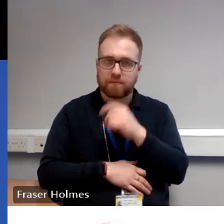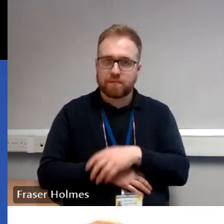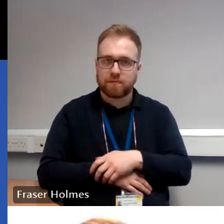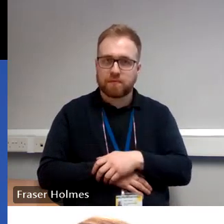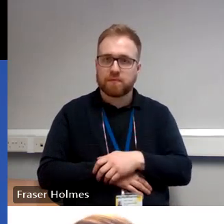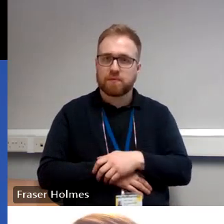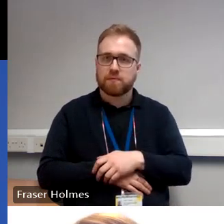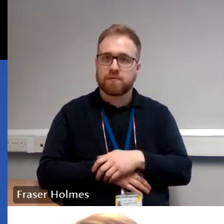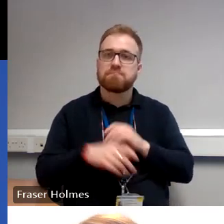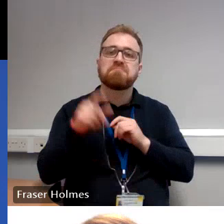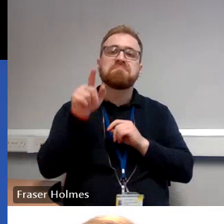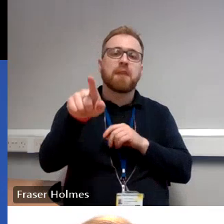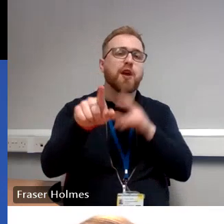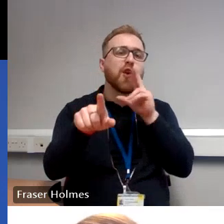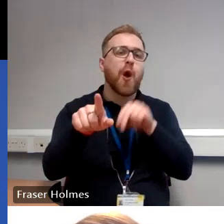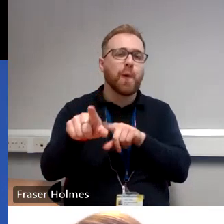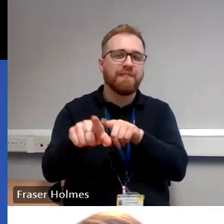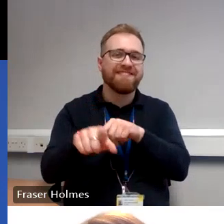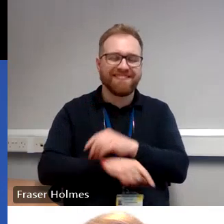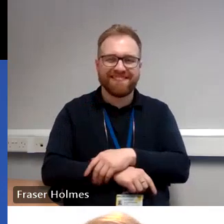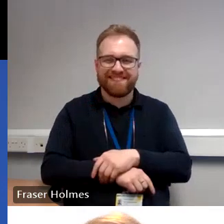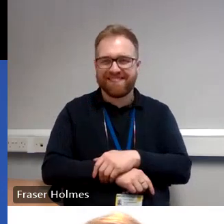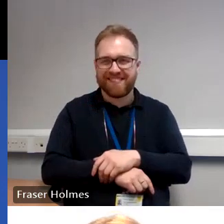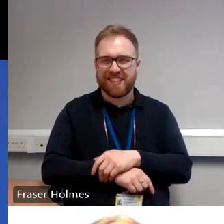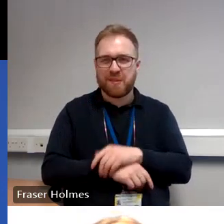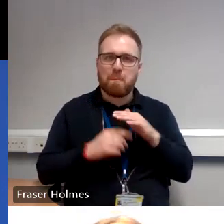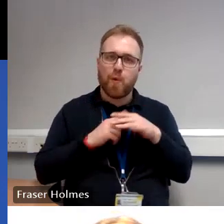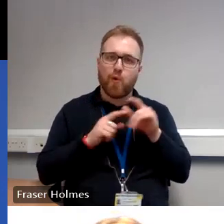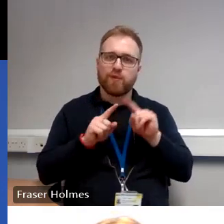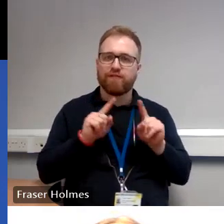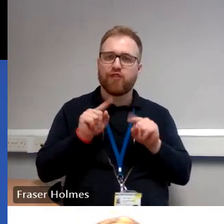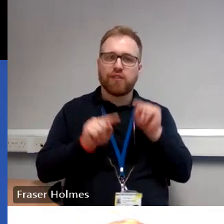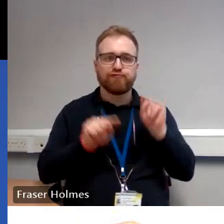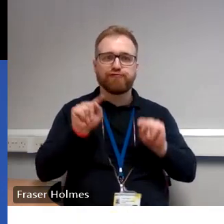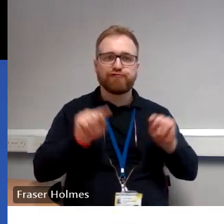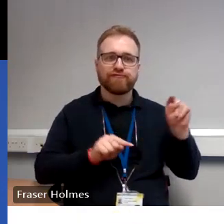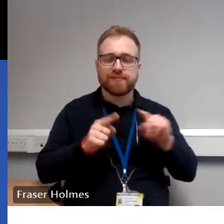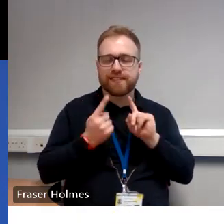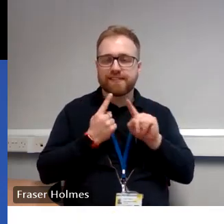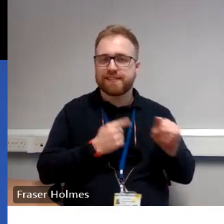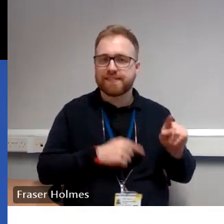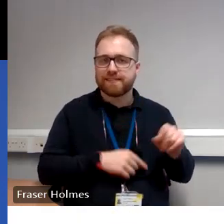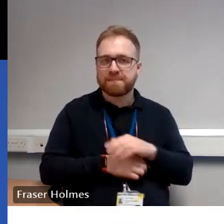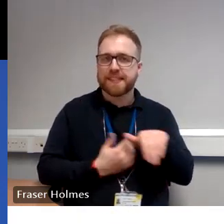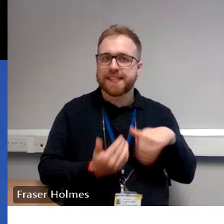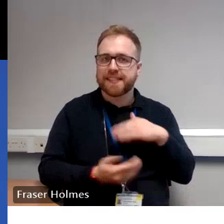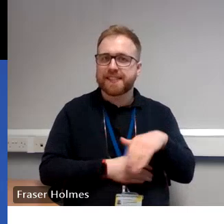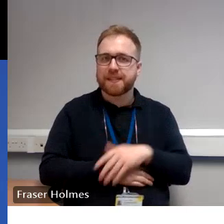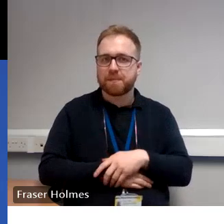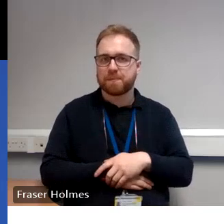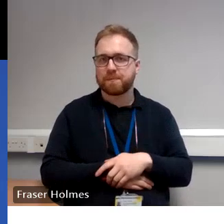I was the no, by the way, just to make it a bit more varied. I'll